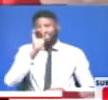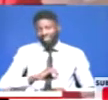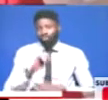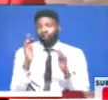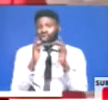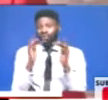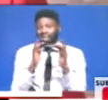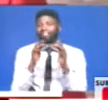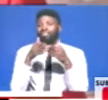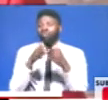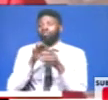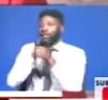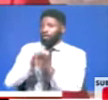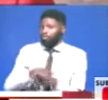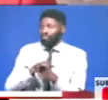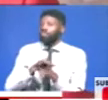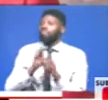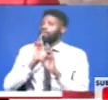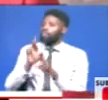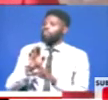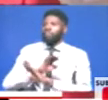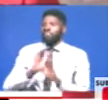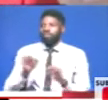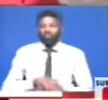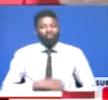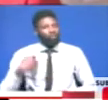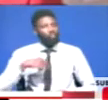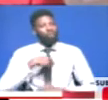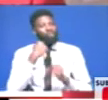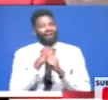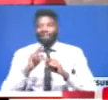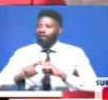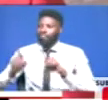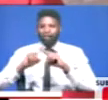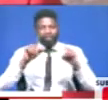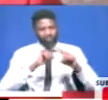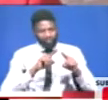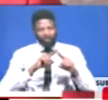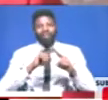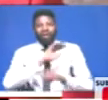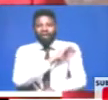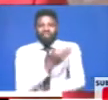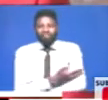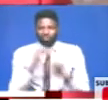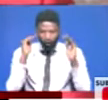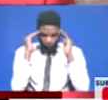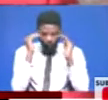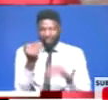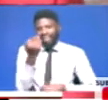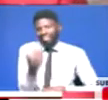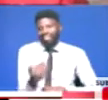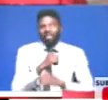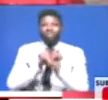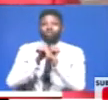we've been working already in our different capacities on child protection issues but